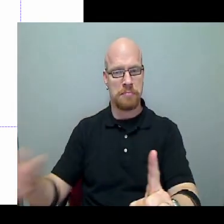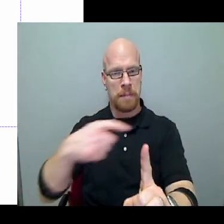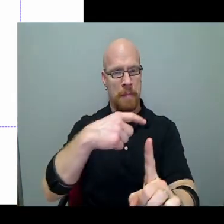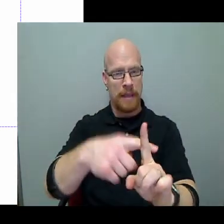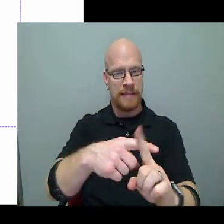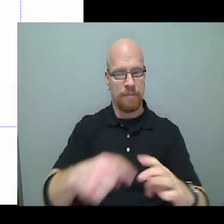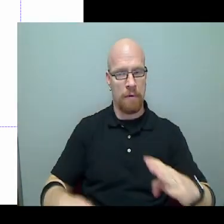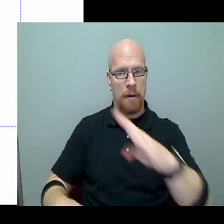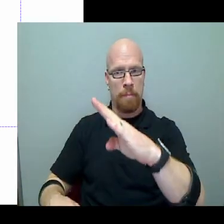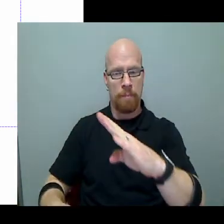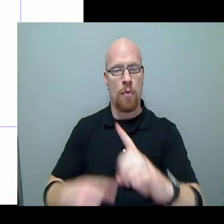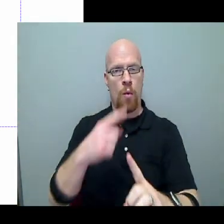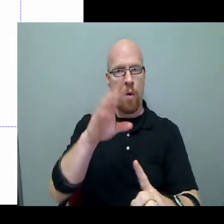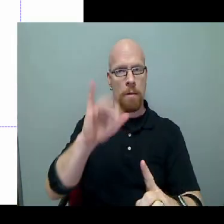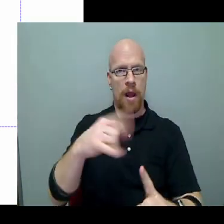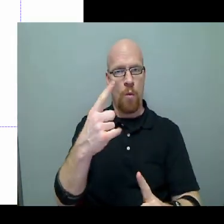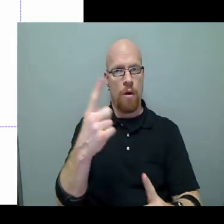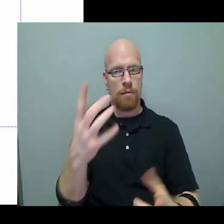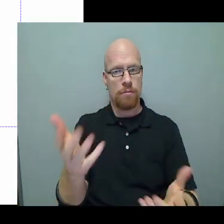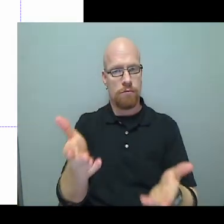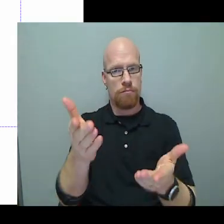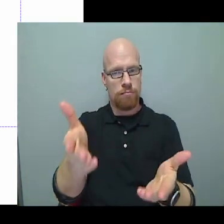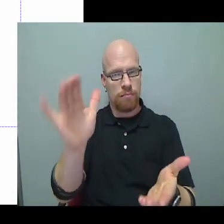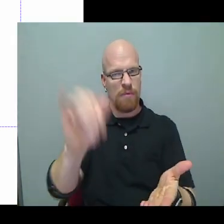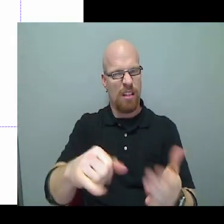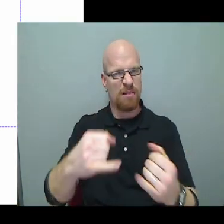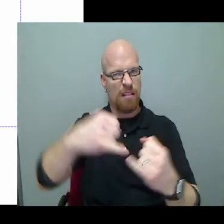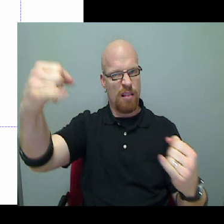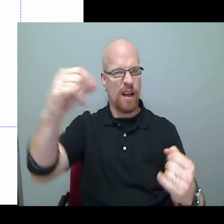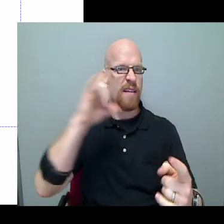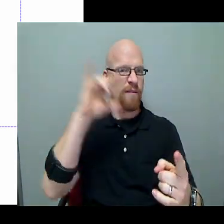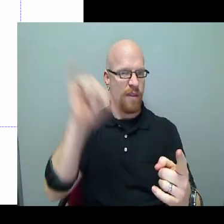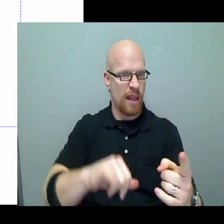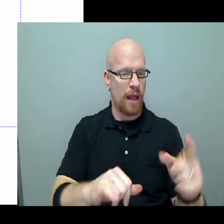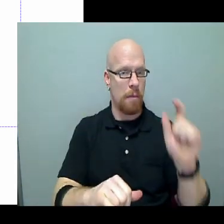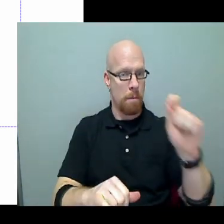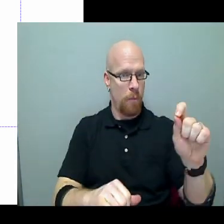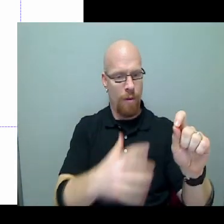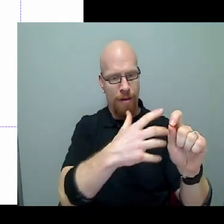So, as we can see here, it's a positive slope, it is going up,